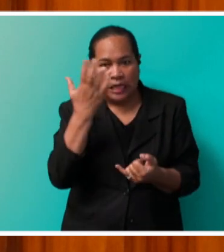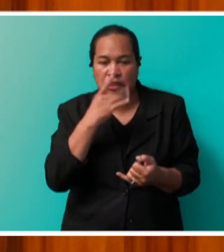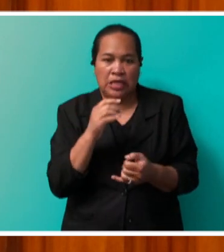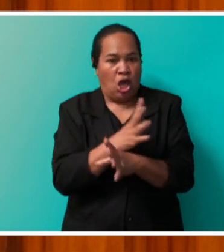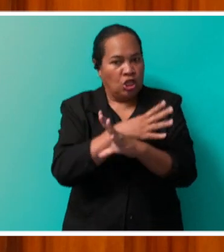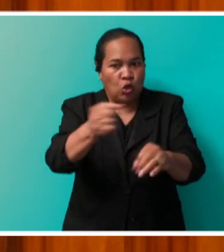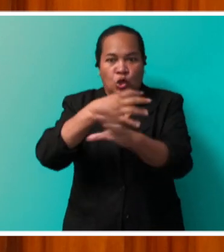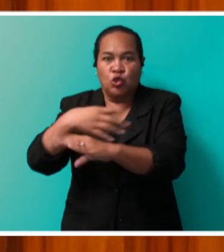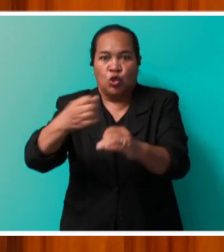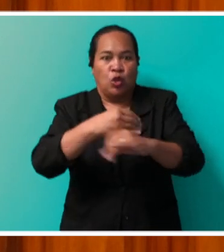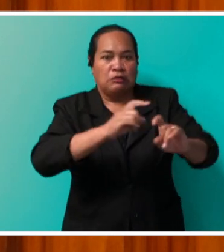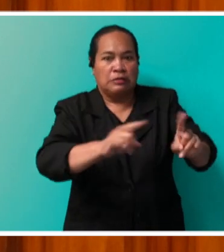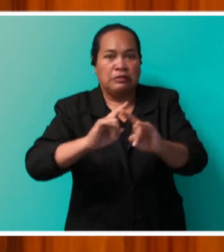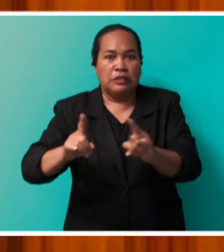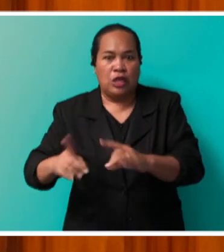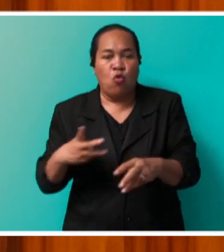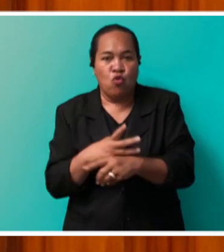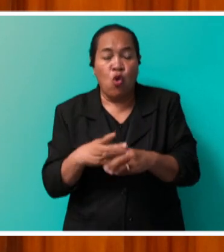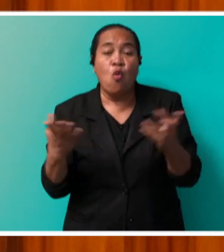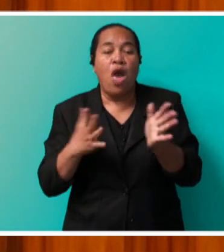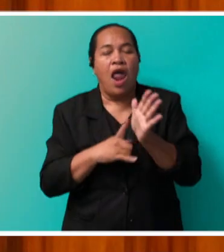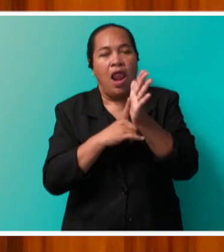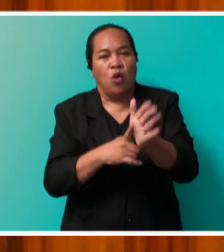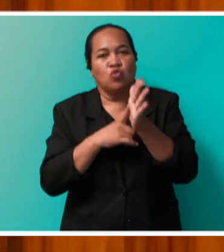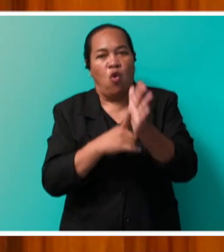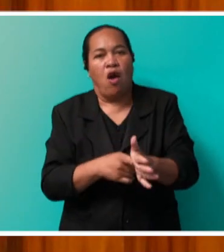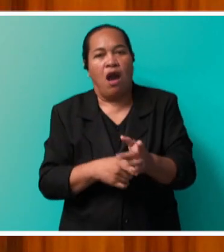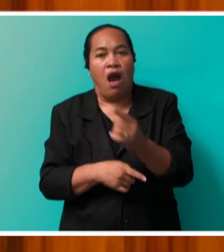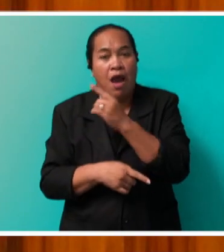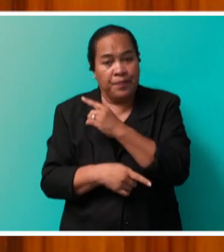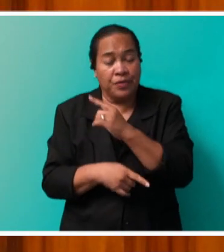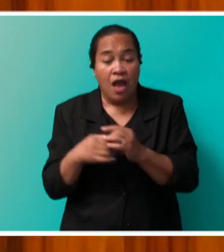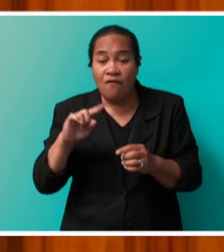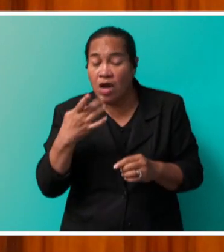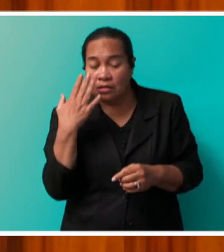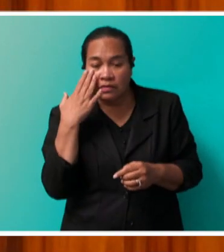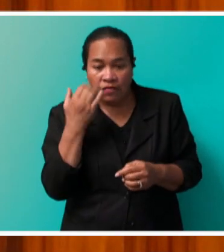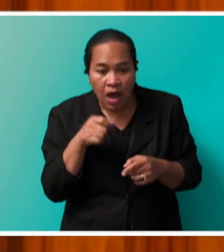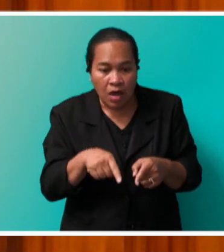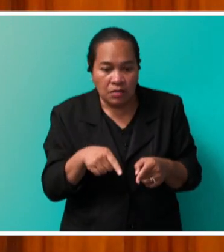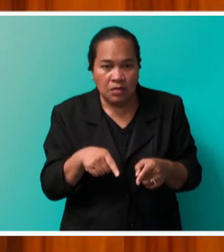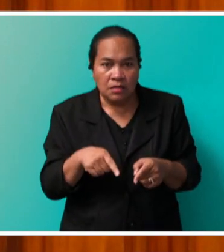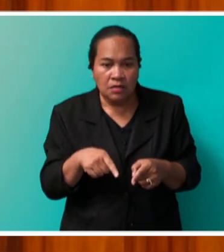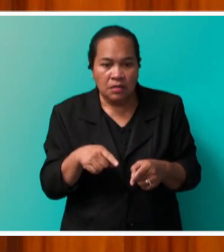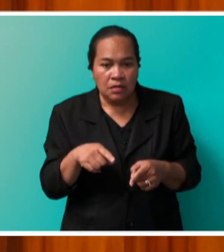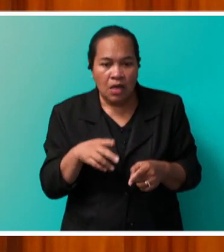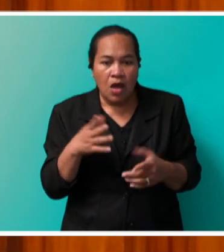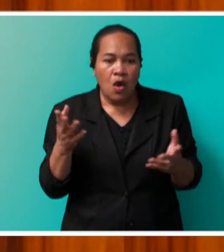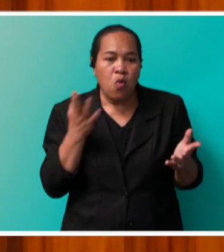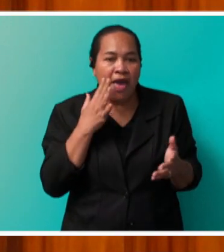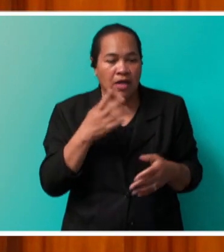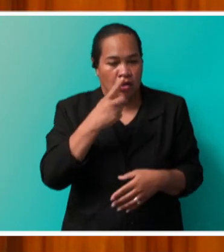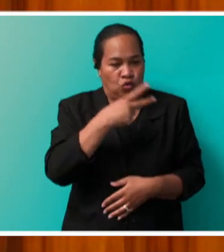damage to wooden structures in houses in Lautoka. It was first discovered and reported to biosecurity in the late